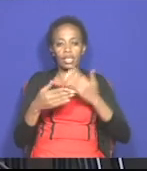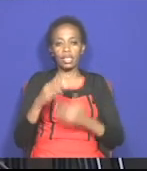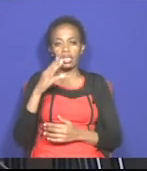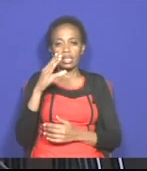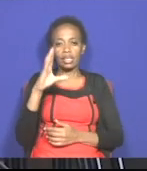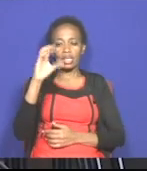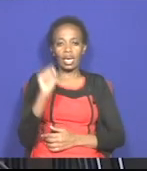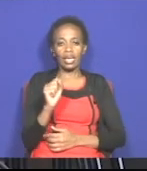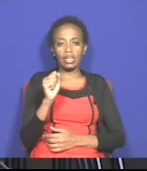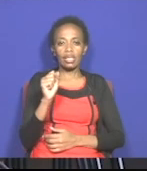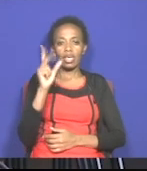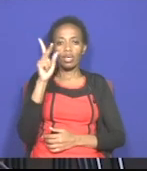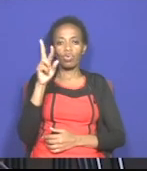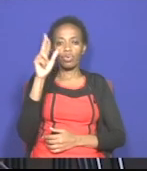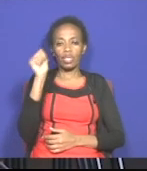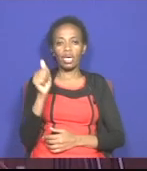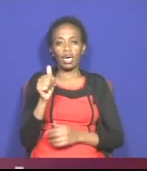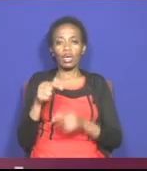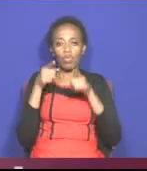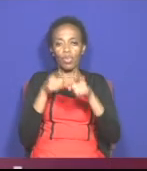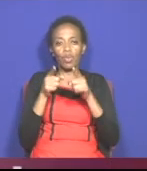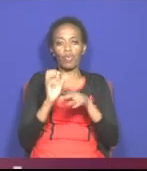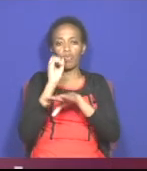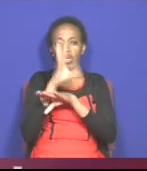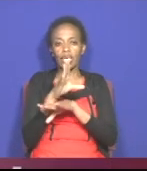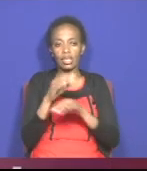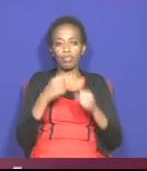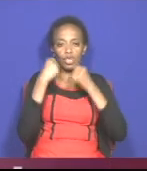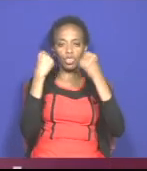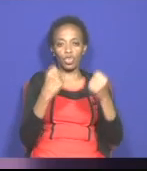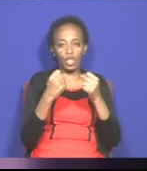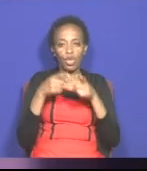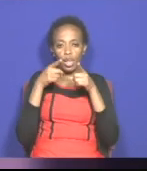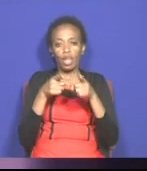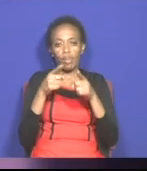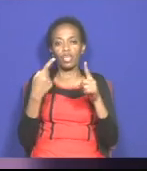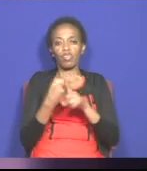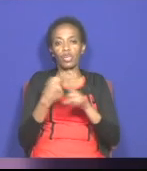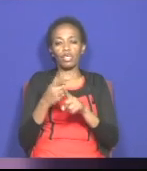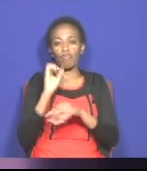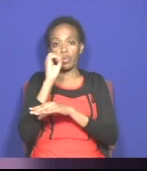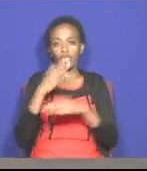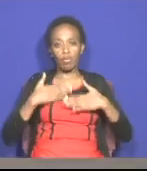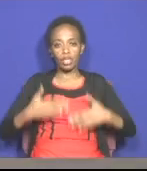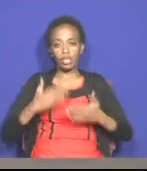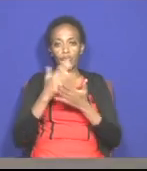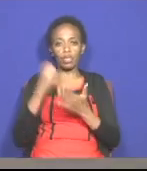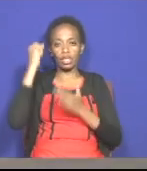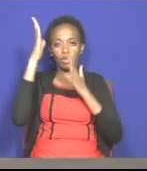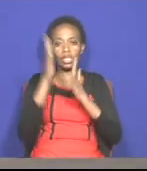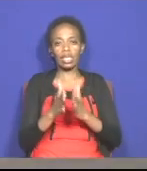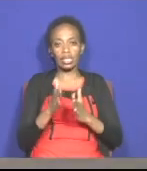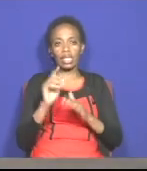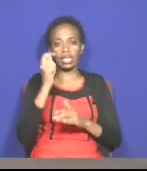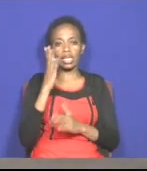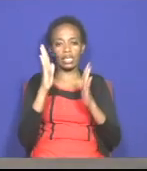Secretary Moses Kuria's continued attack on media has been strongly criticized by different media bodies, a section of political leaders and Kenyans